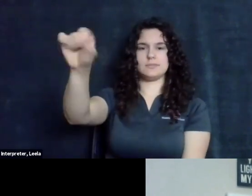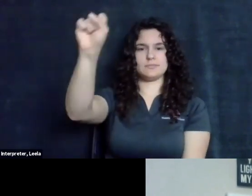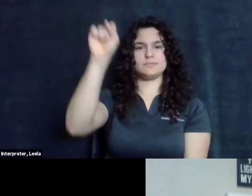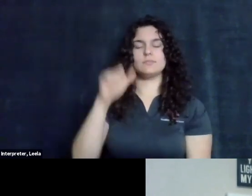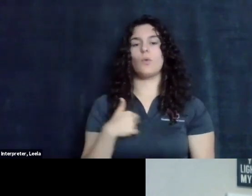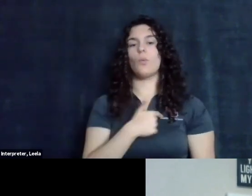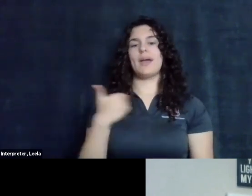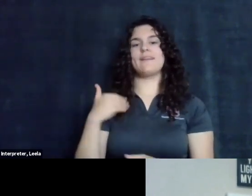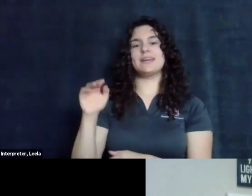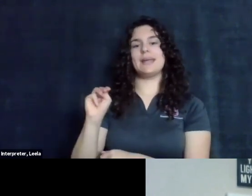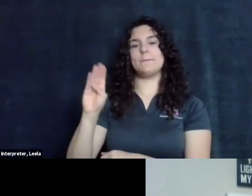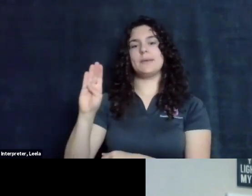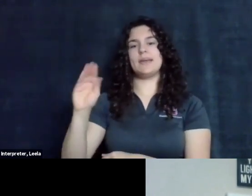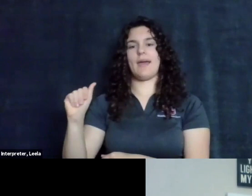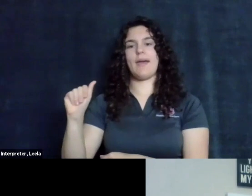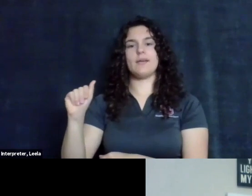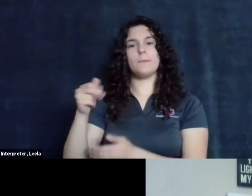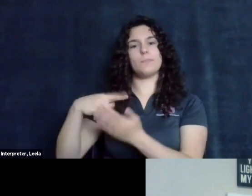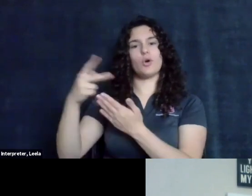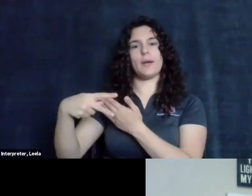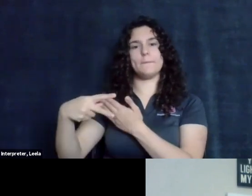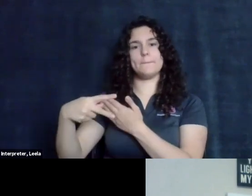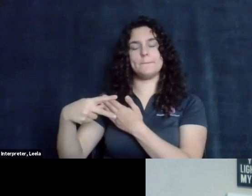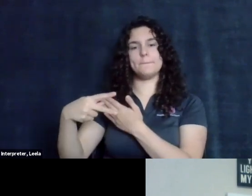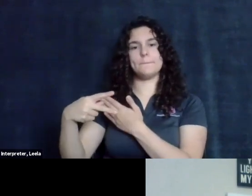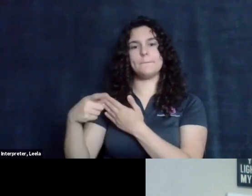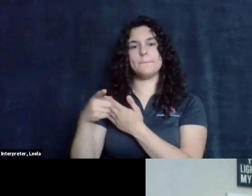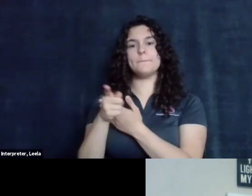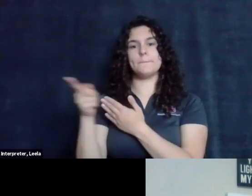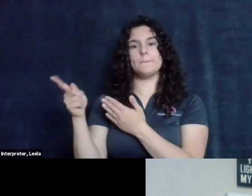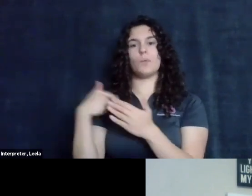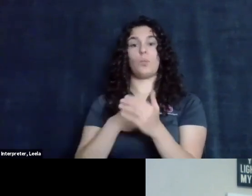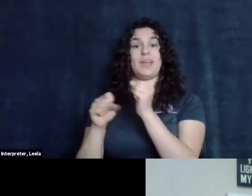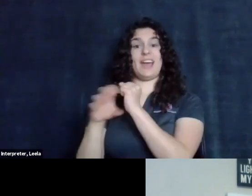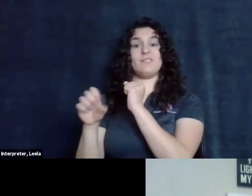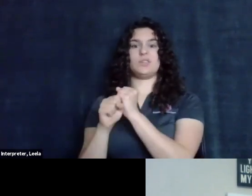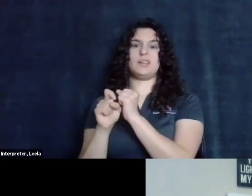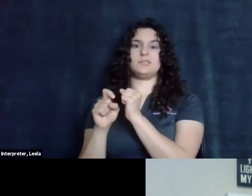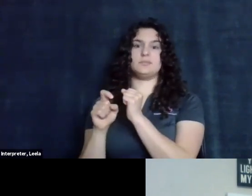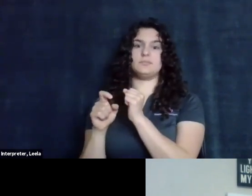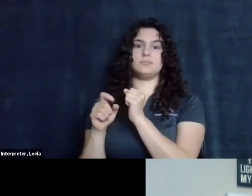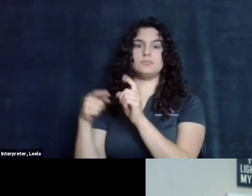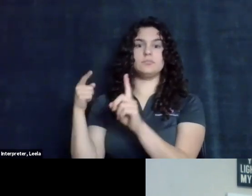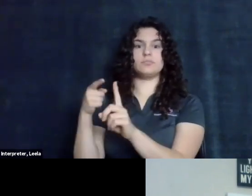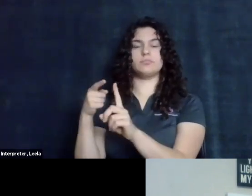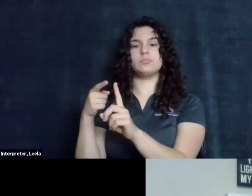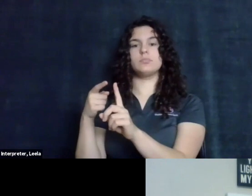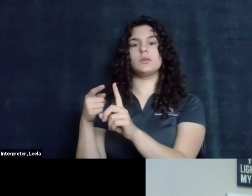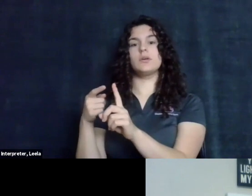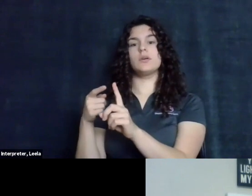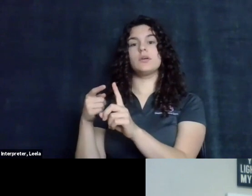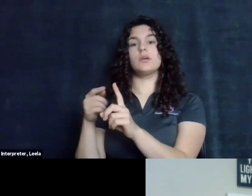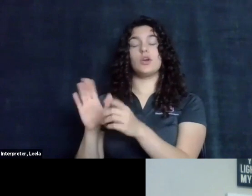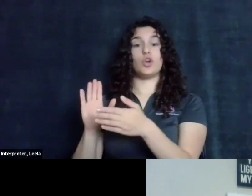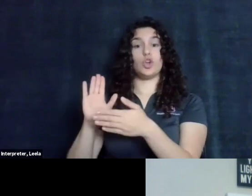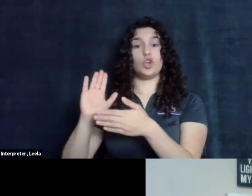MBA program, and most people that we should advertise a bit more is that towards the end of the career,